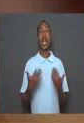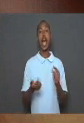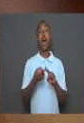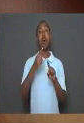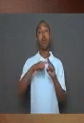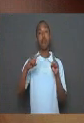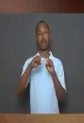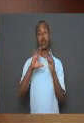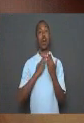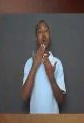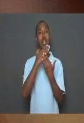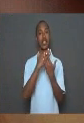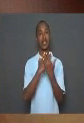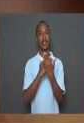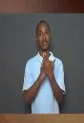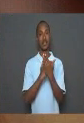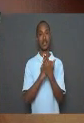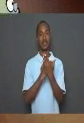Let's get back to our lesson.